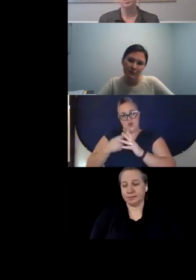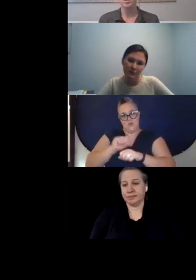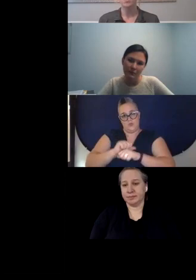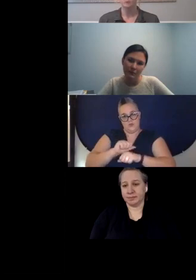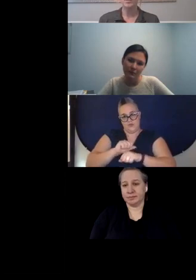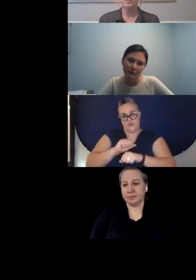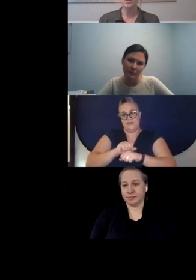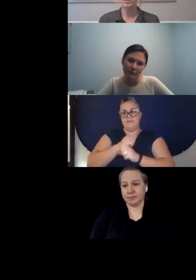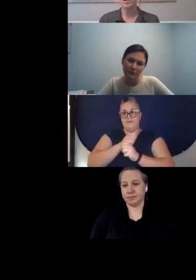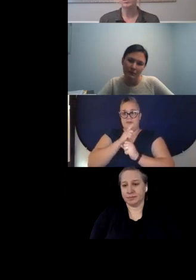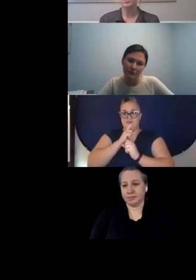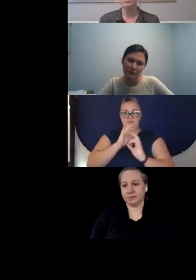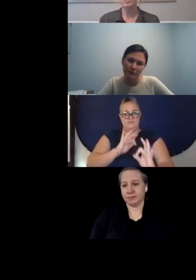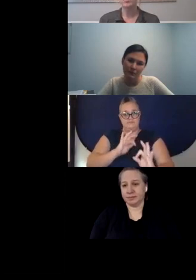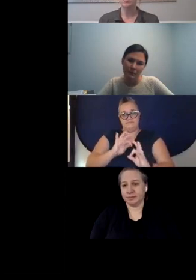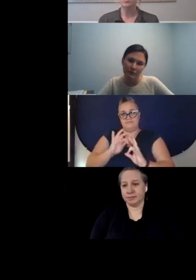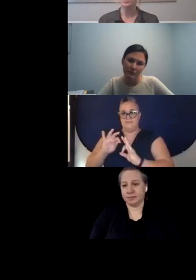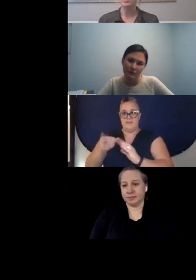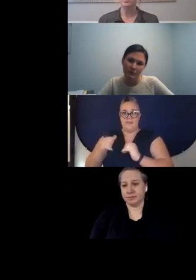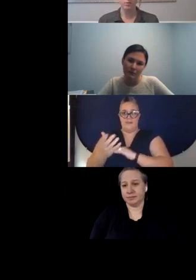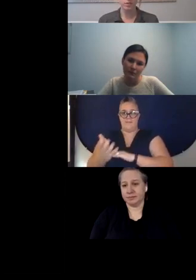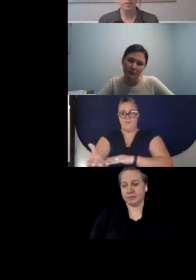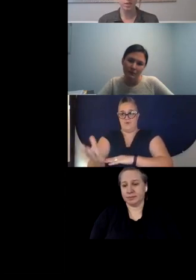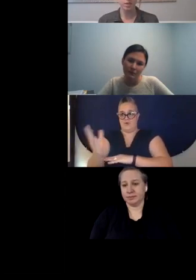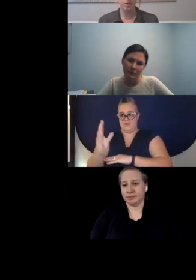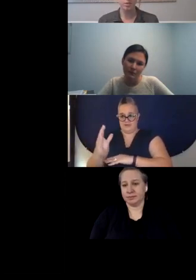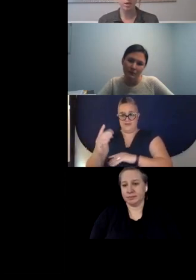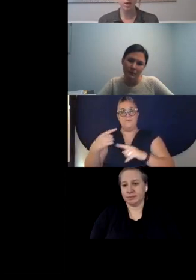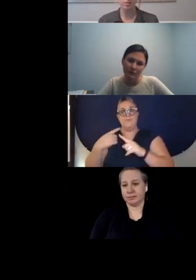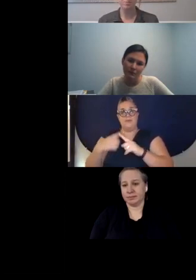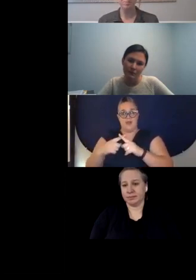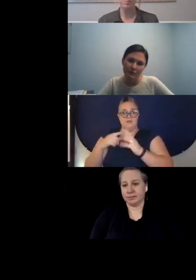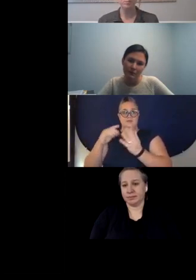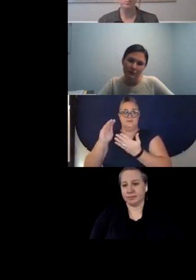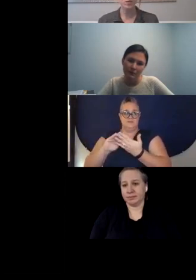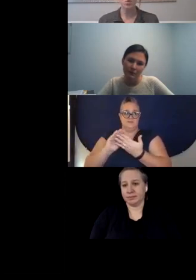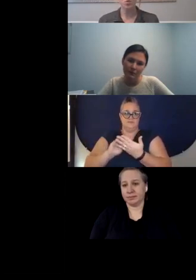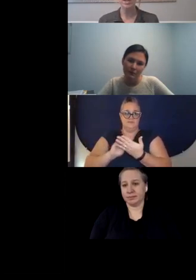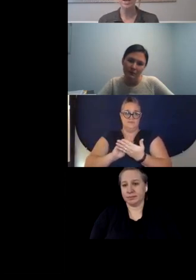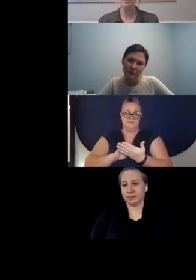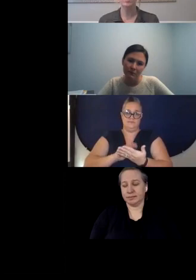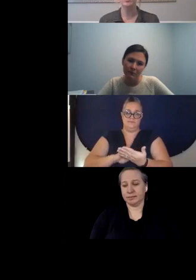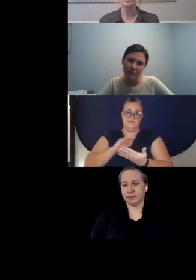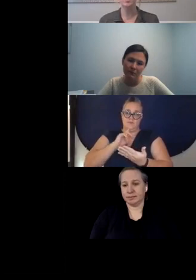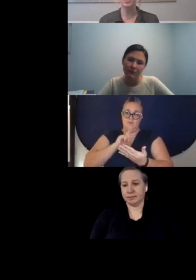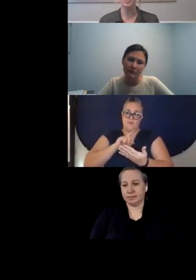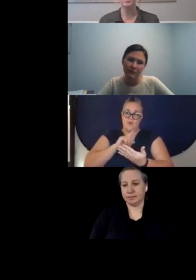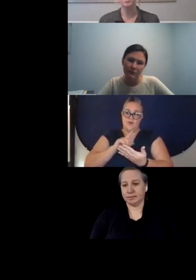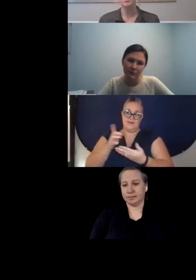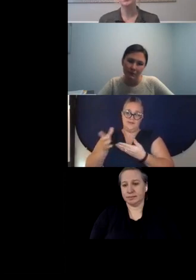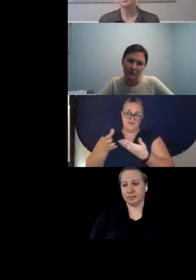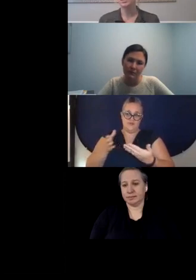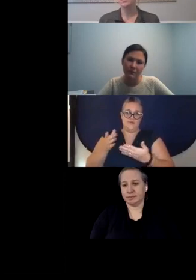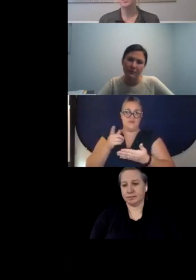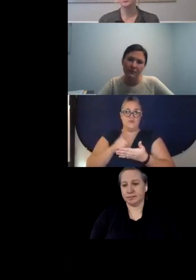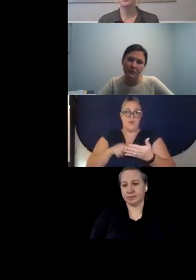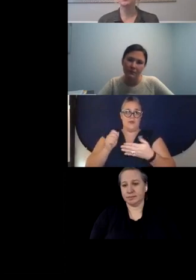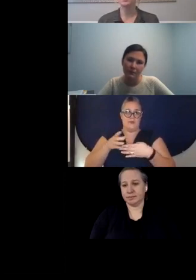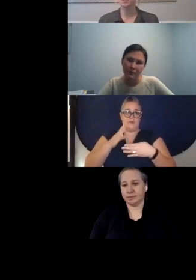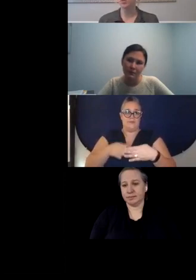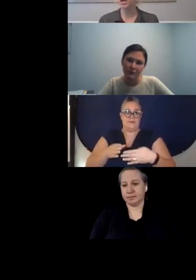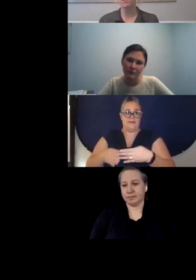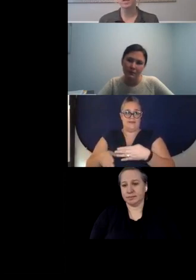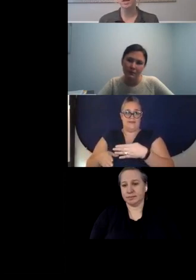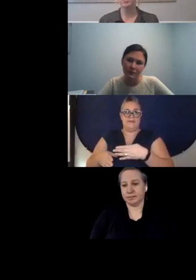morning. While you're doing that, you would be recording the service that you're working on or that you're completing. So like this